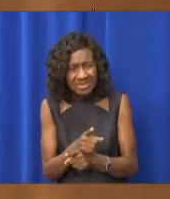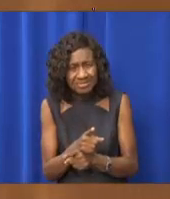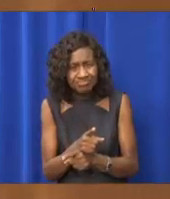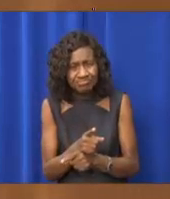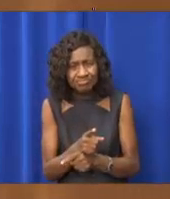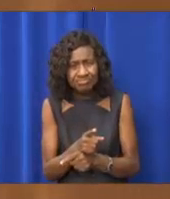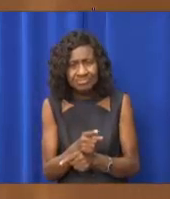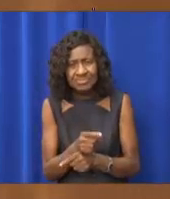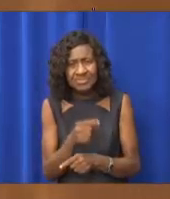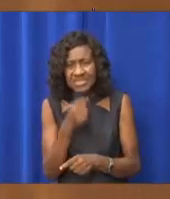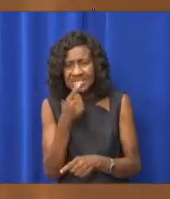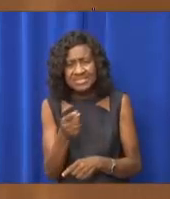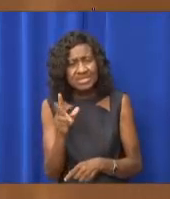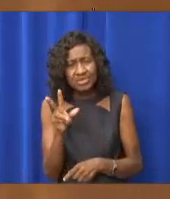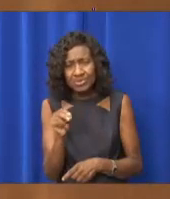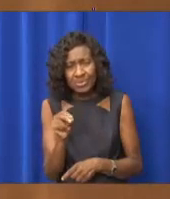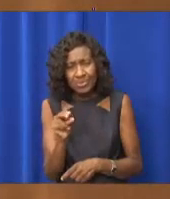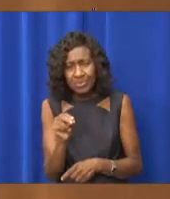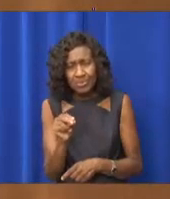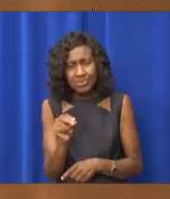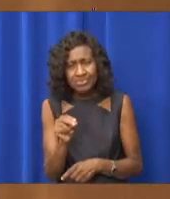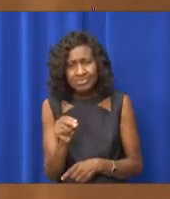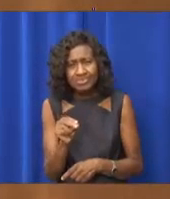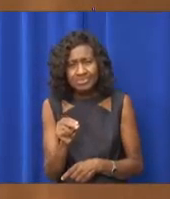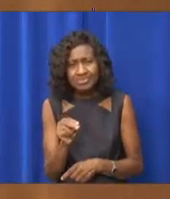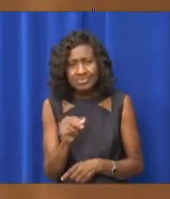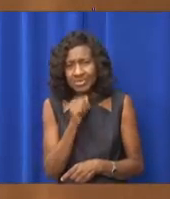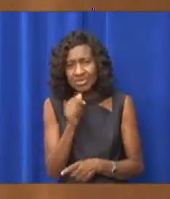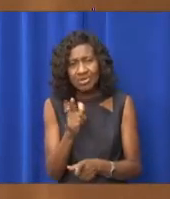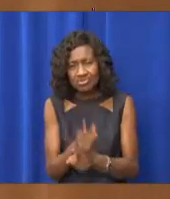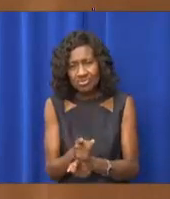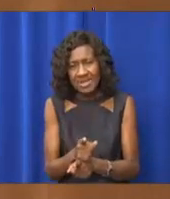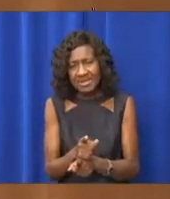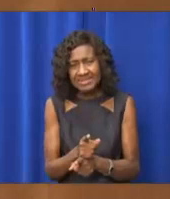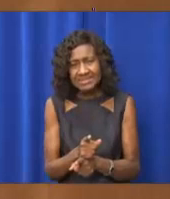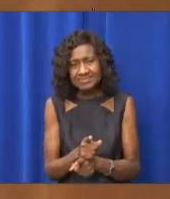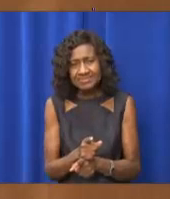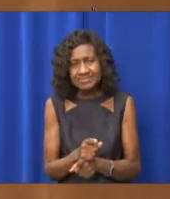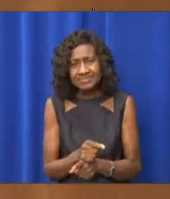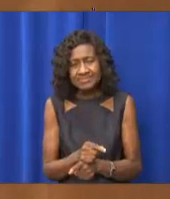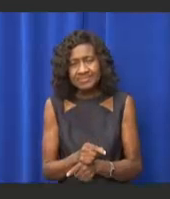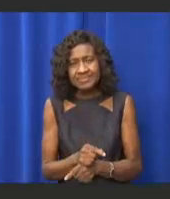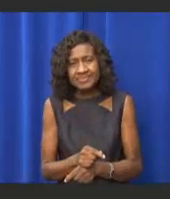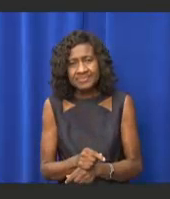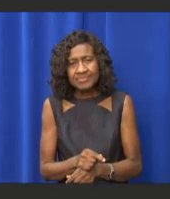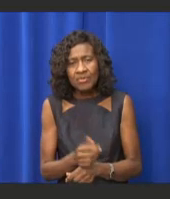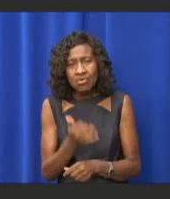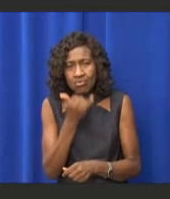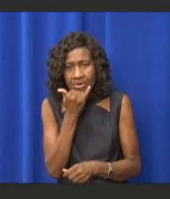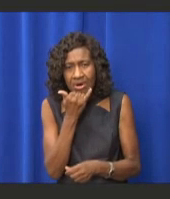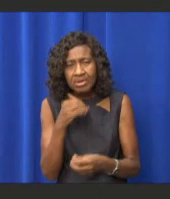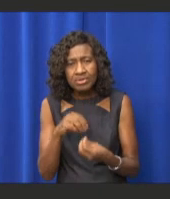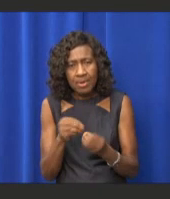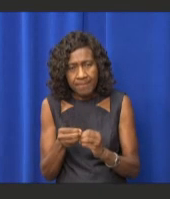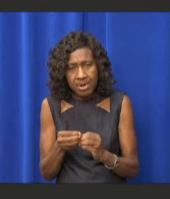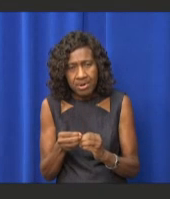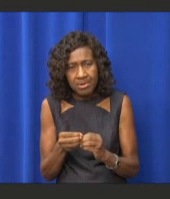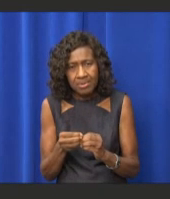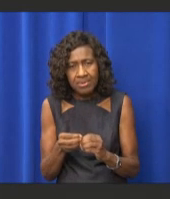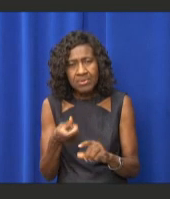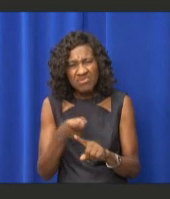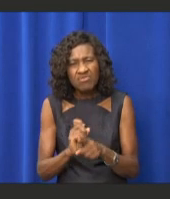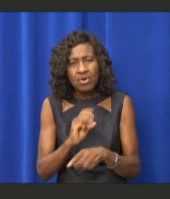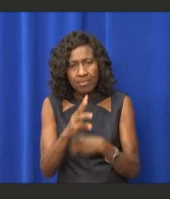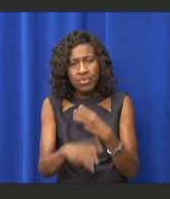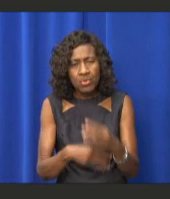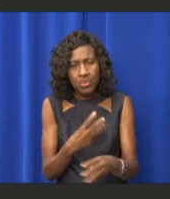you can correct it, Wendy, that'd be great. So that is wrong. Also, this is another issue that's come up. Is